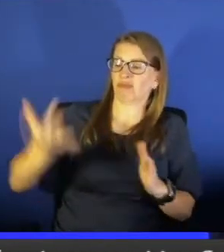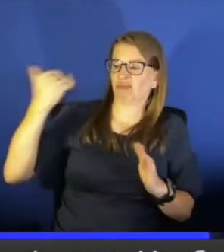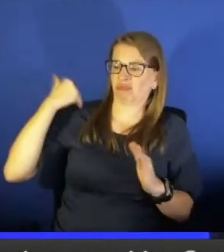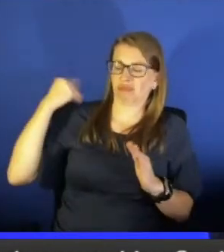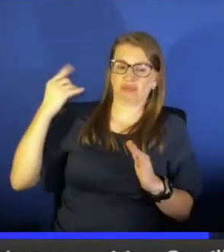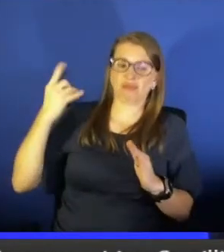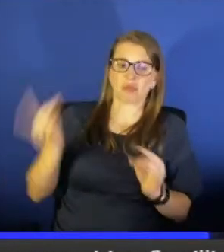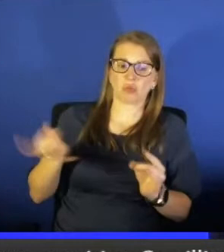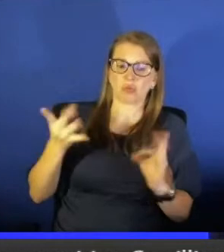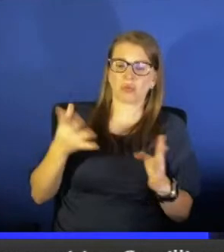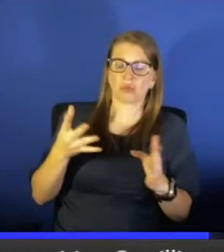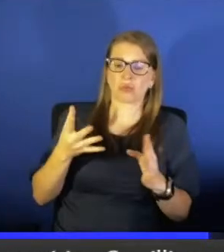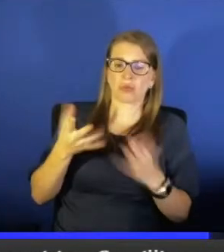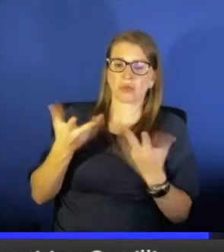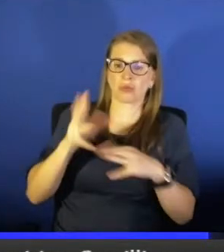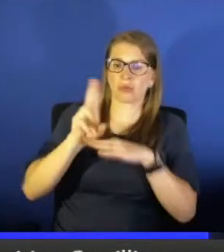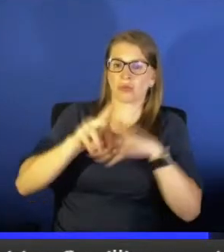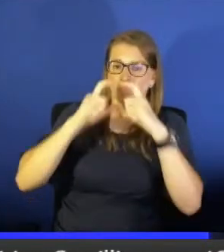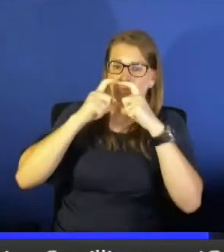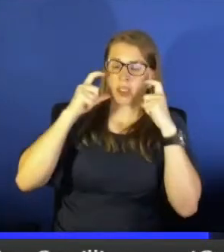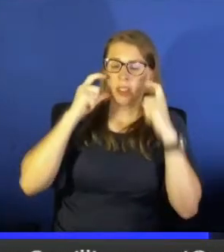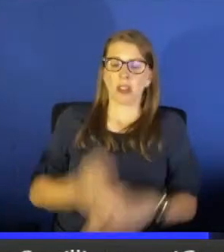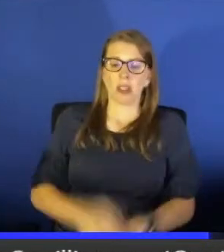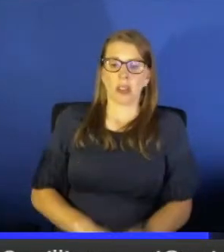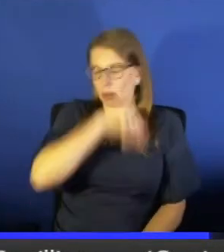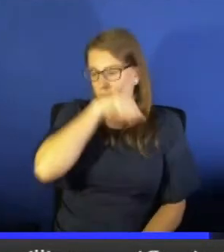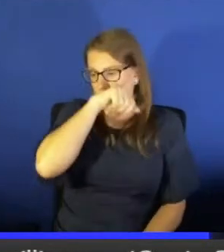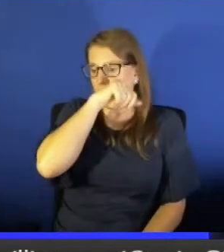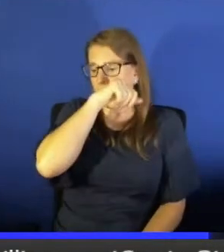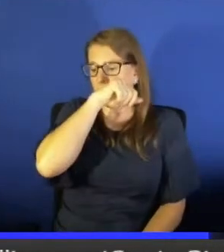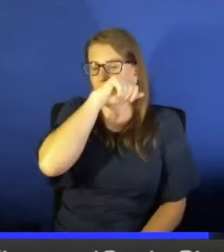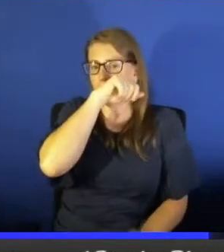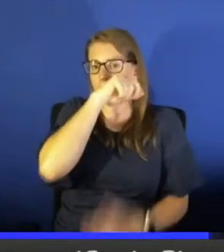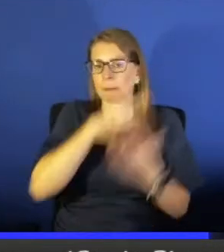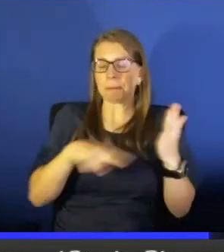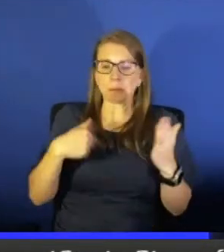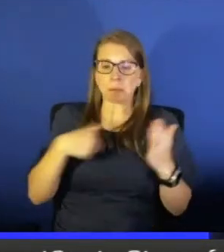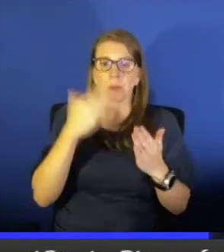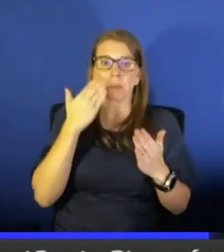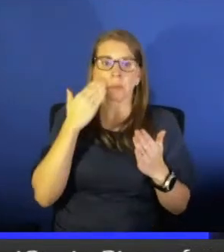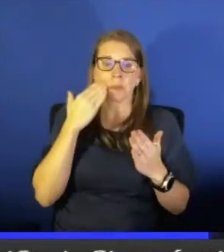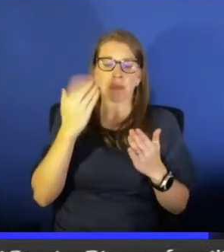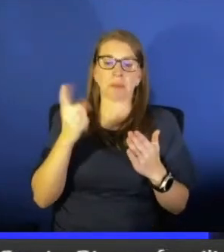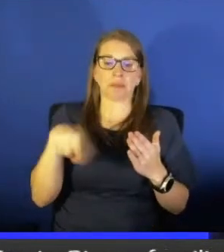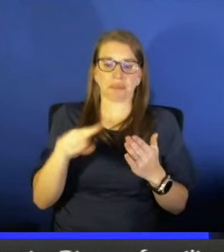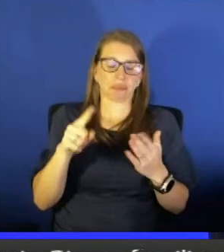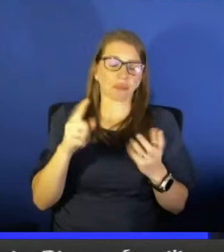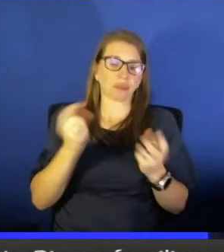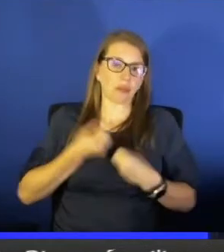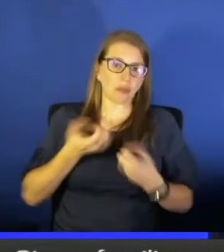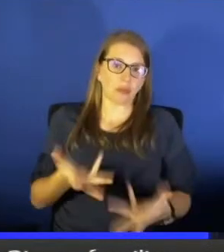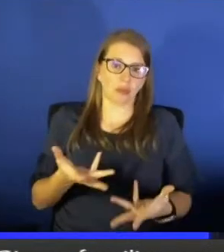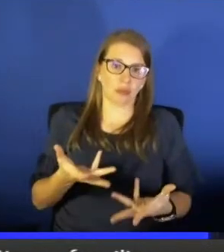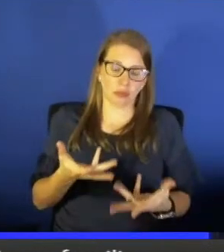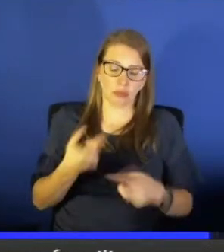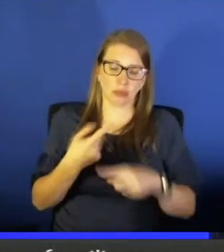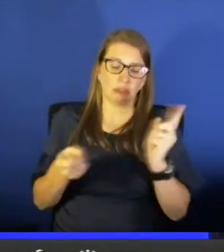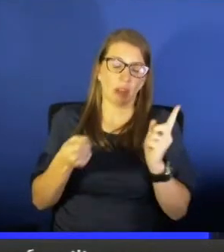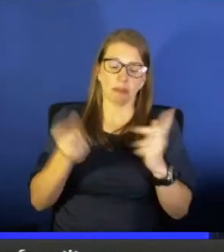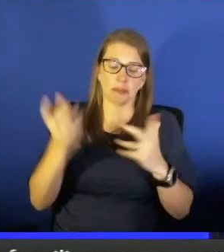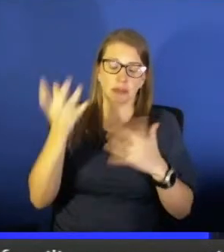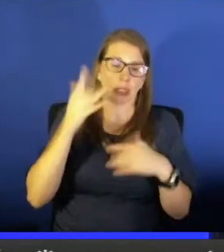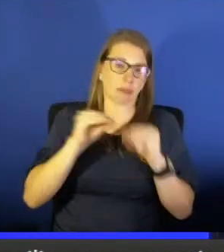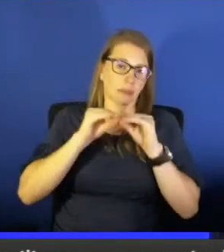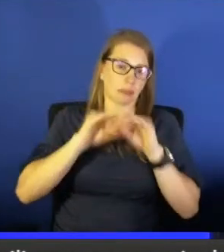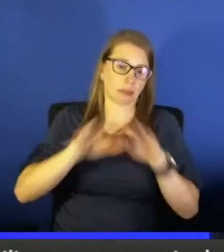already put masks on. What we know is that there is so much weariness and just so much fatigue from the pandemic that